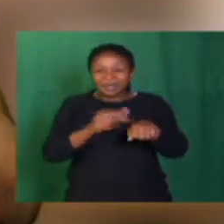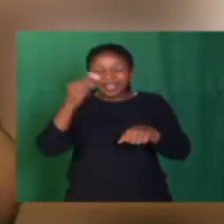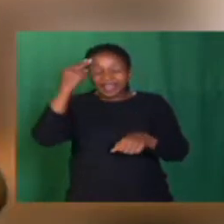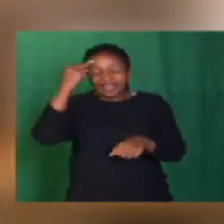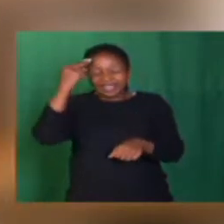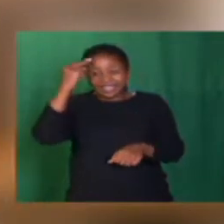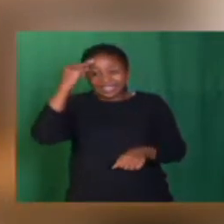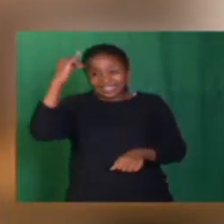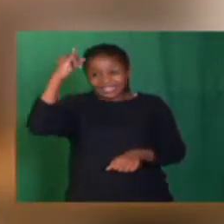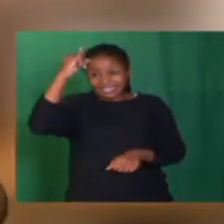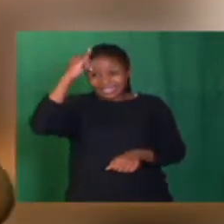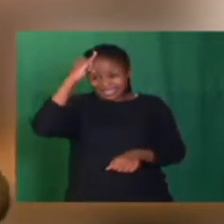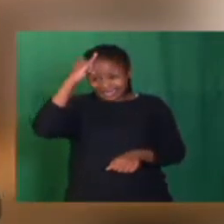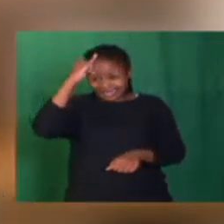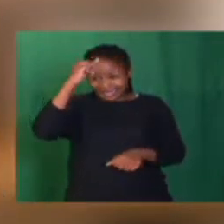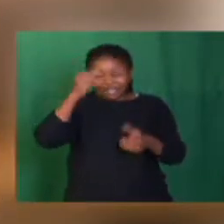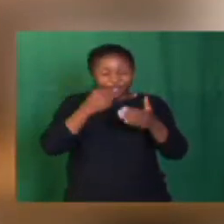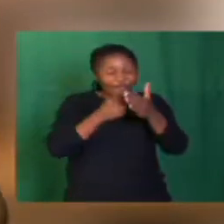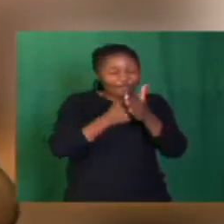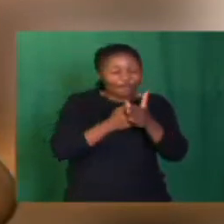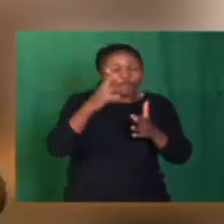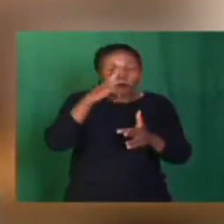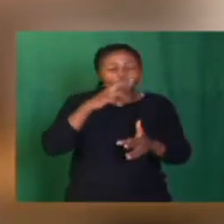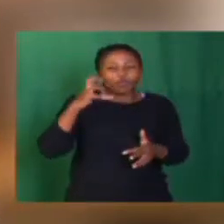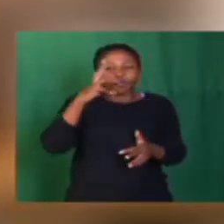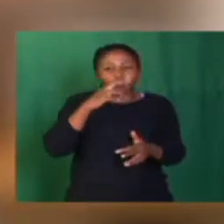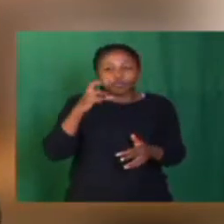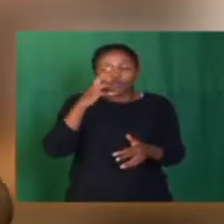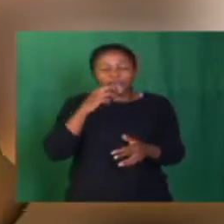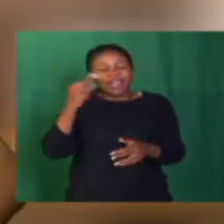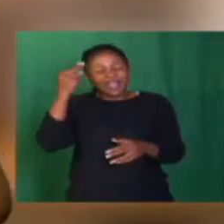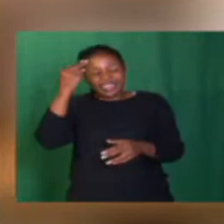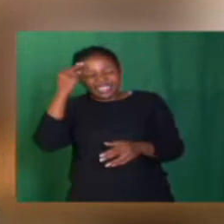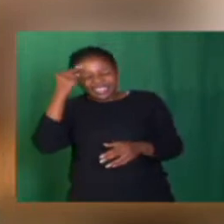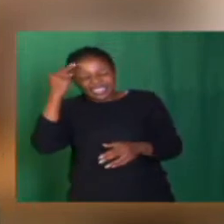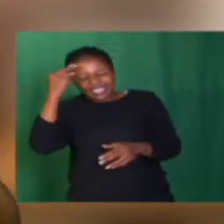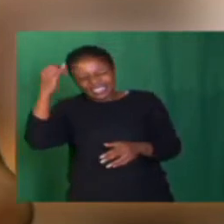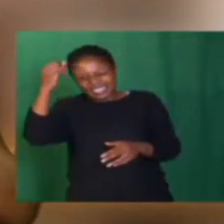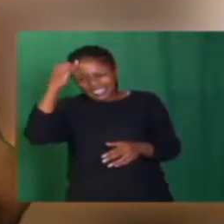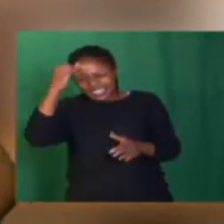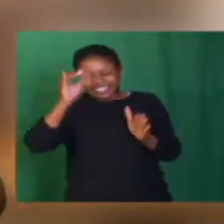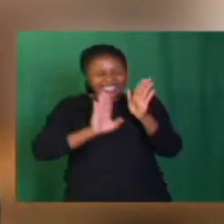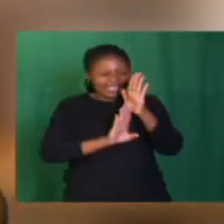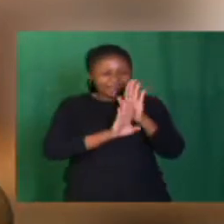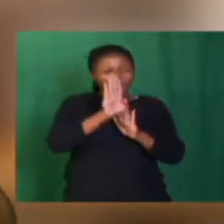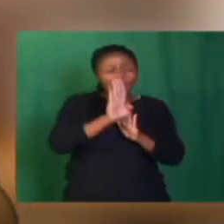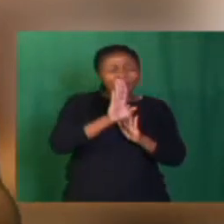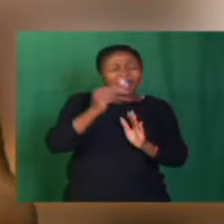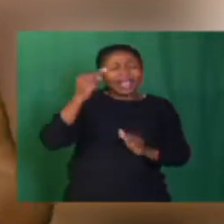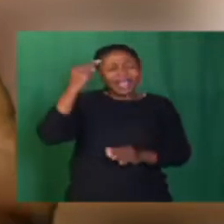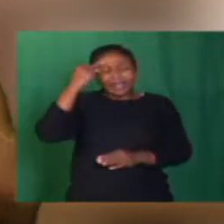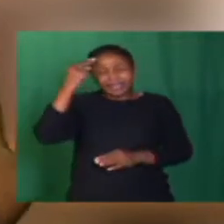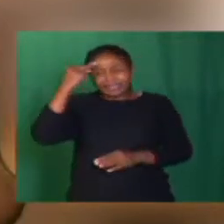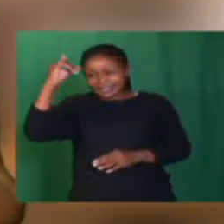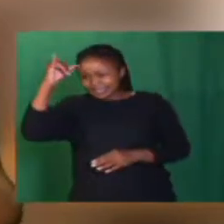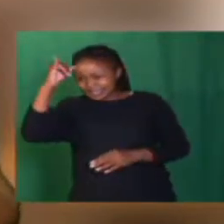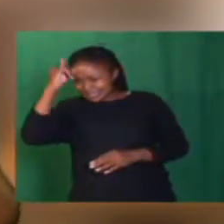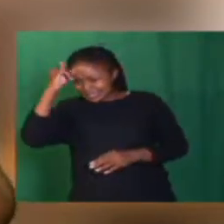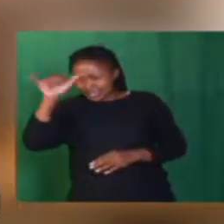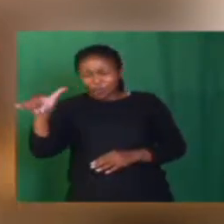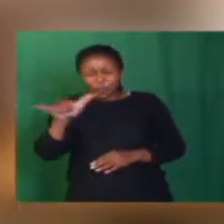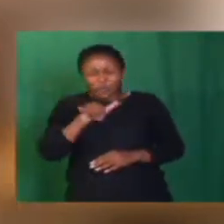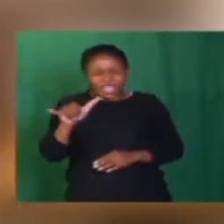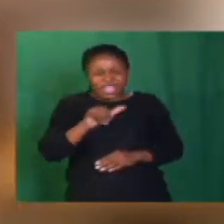We understand that it's a skill that is developed. We understand it's a skill that is practiced. And we also understand that it is a skill that